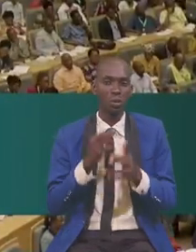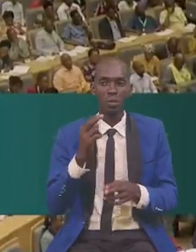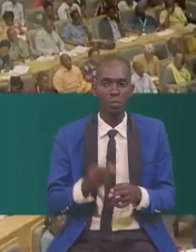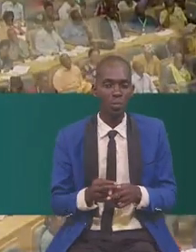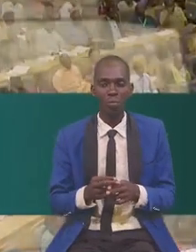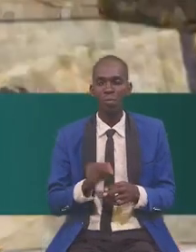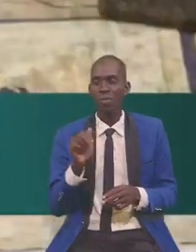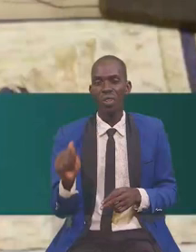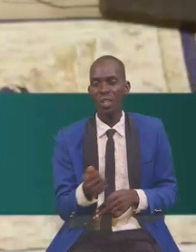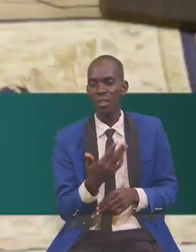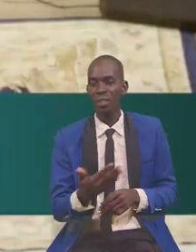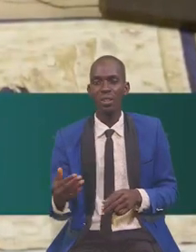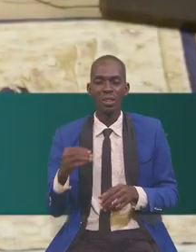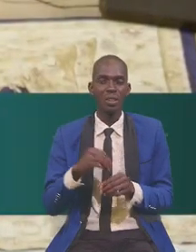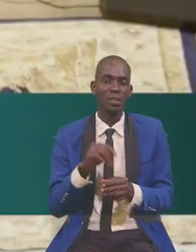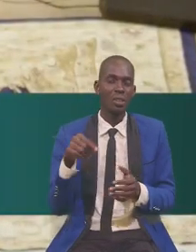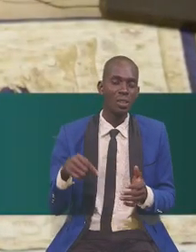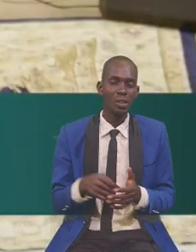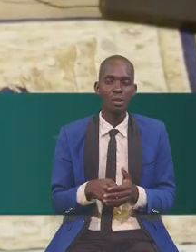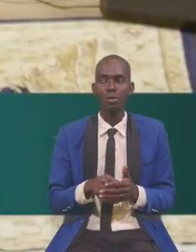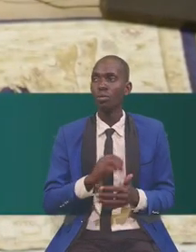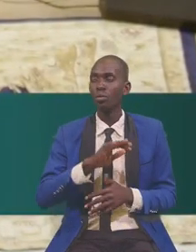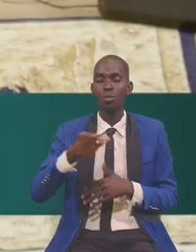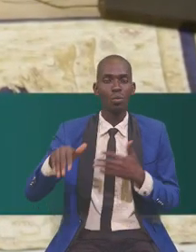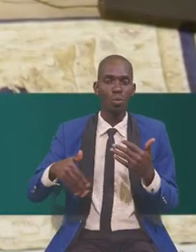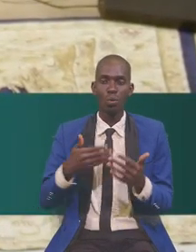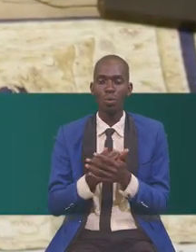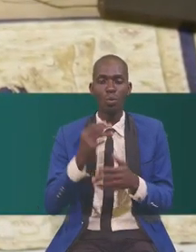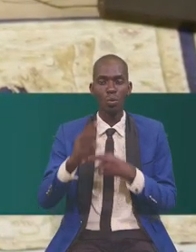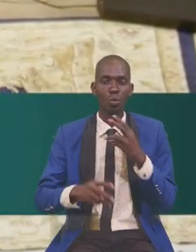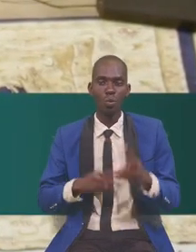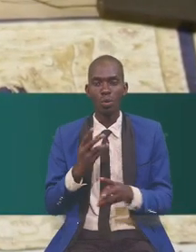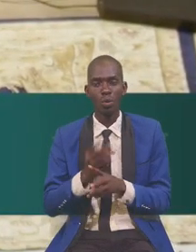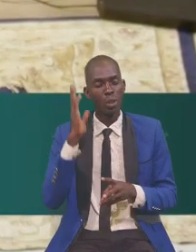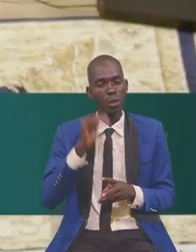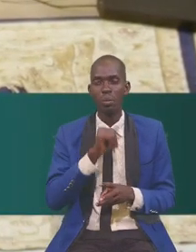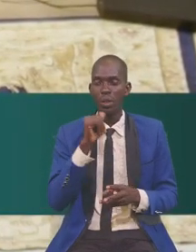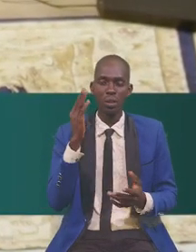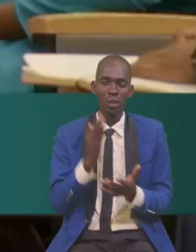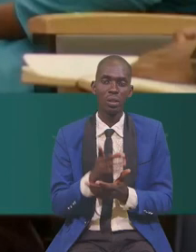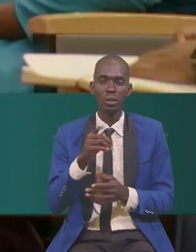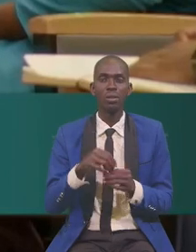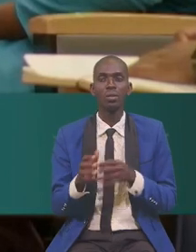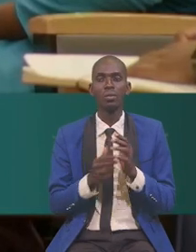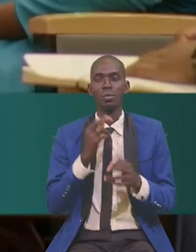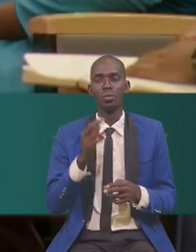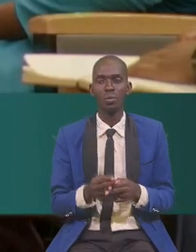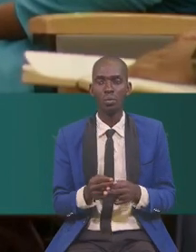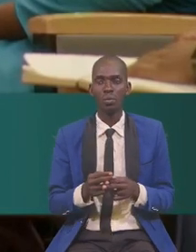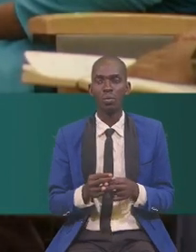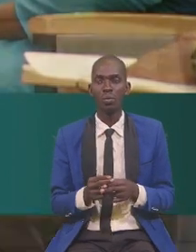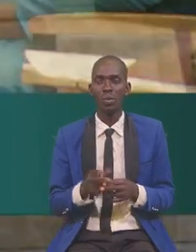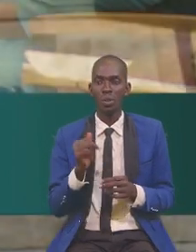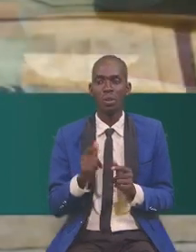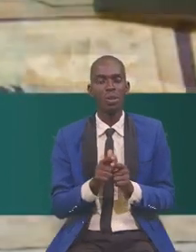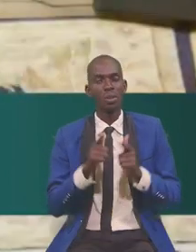Anything in this old, wide world will not stop you. A great